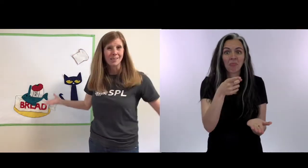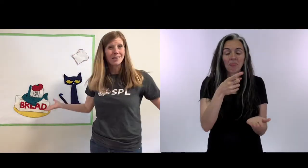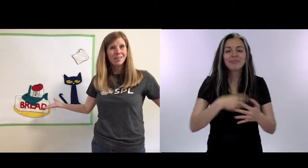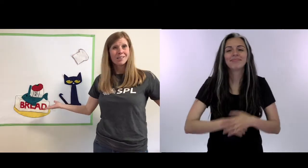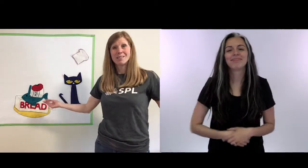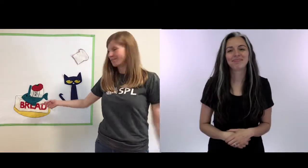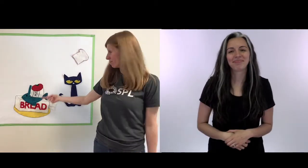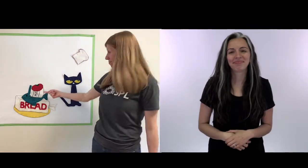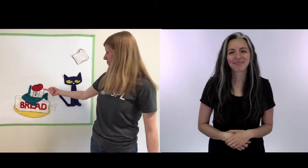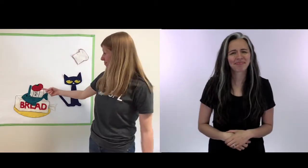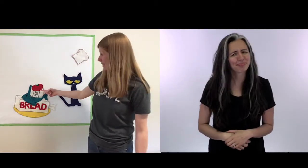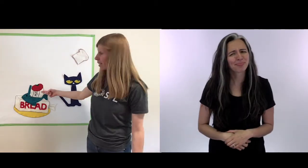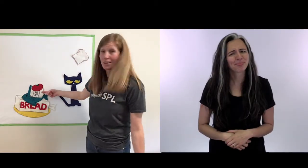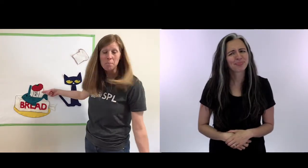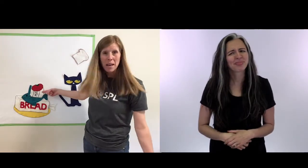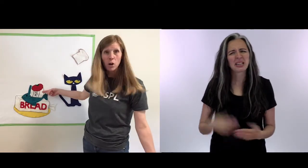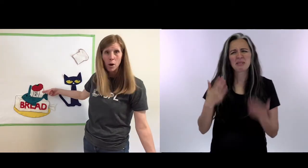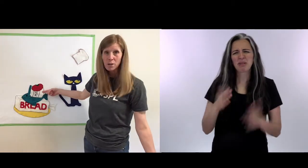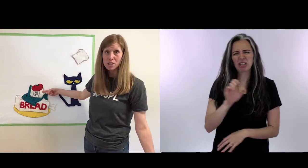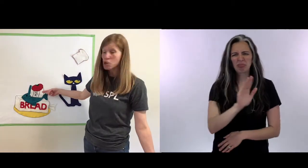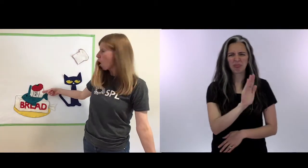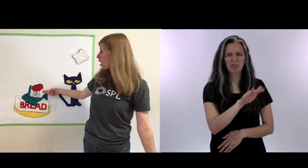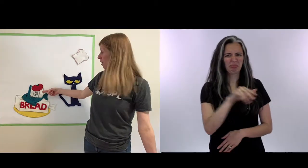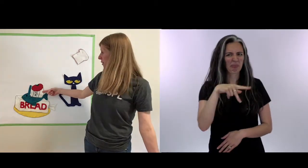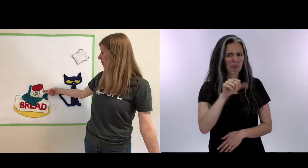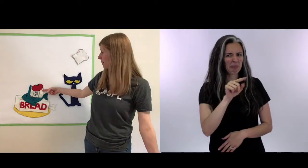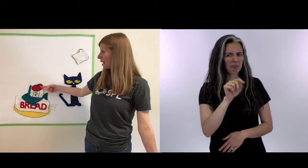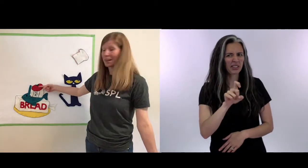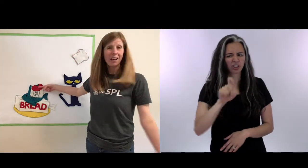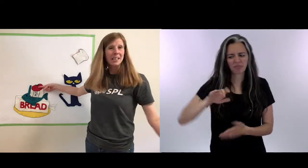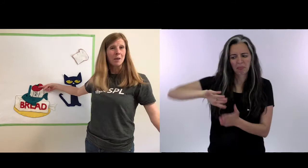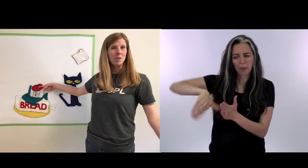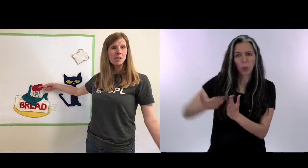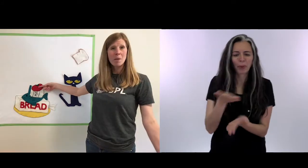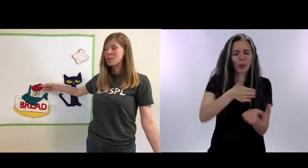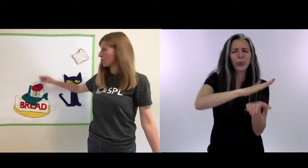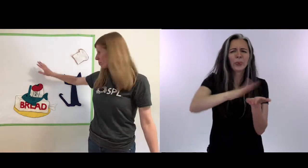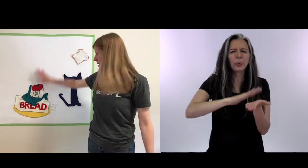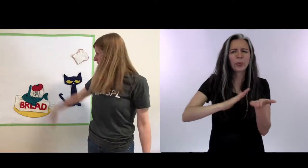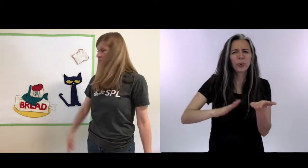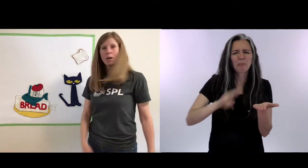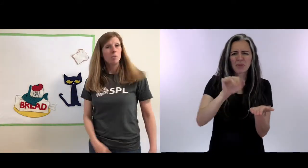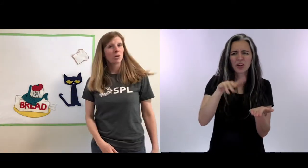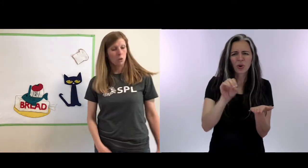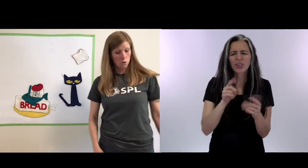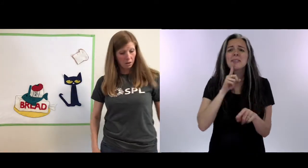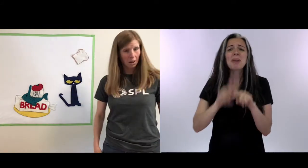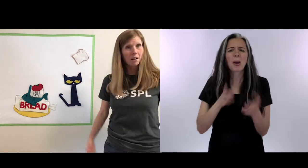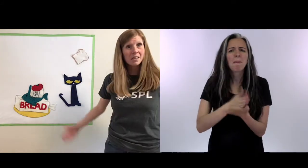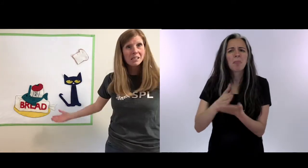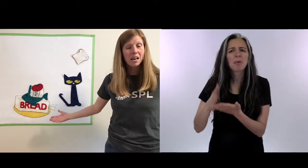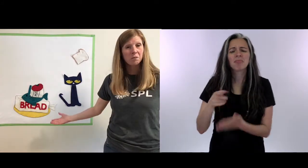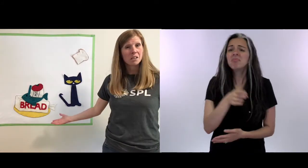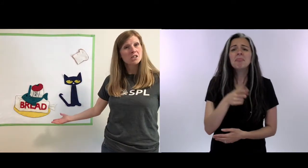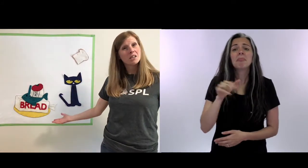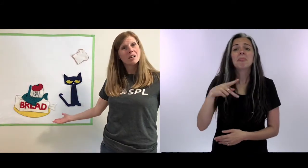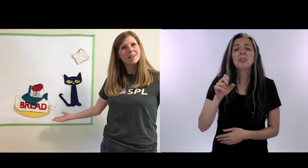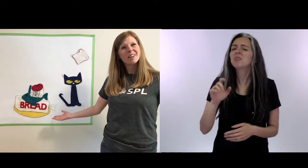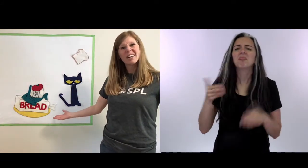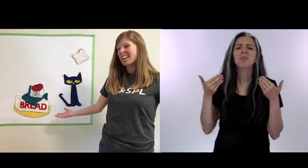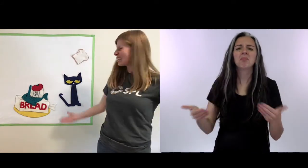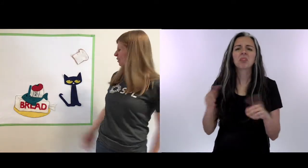You might consider taking the mayo out of the jar and cutting up the tomato, but Pete put the whole thing on his